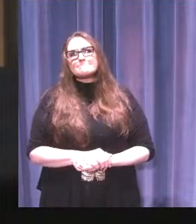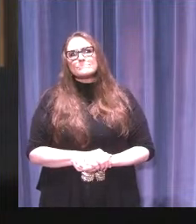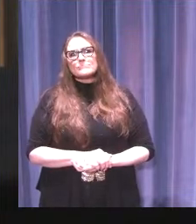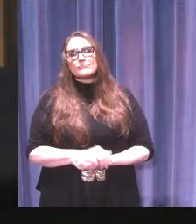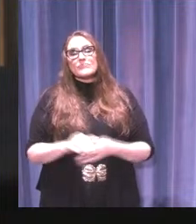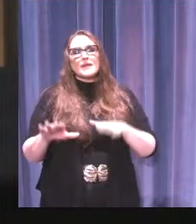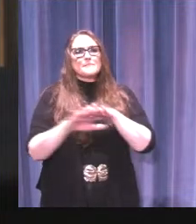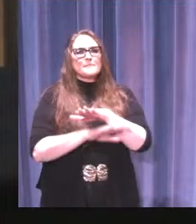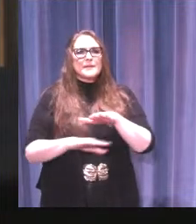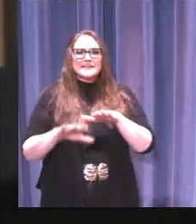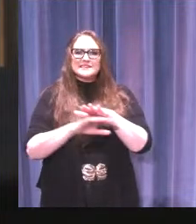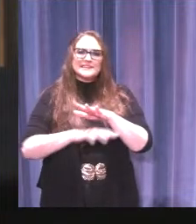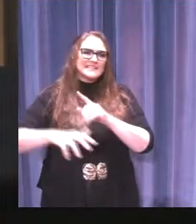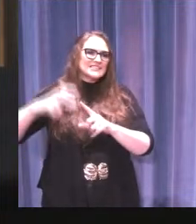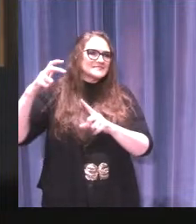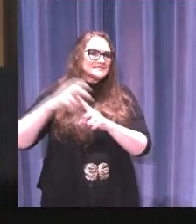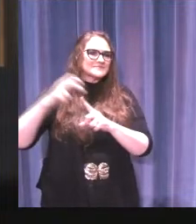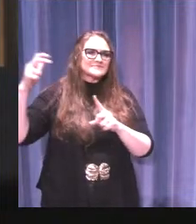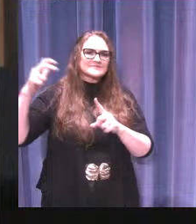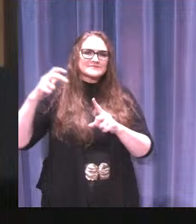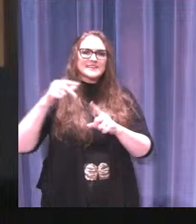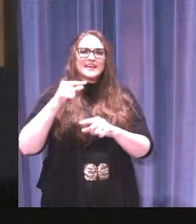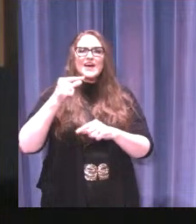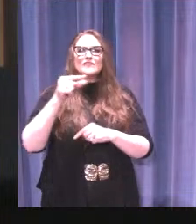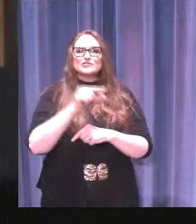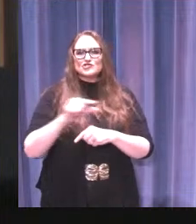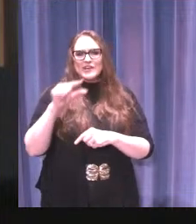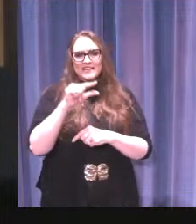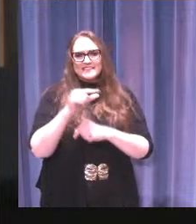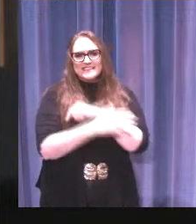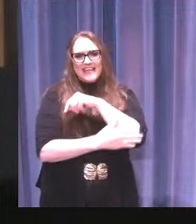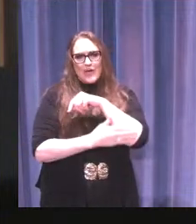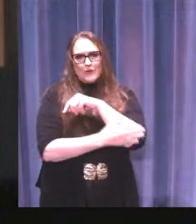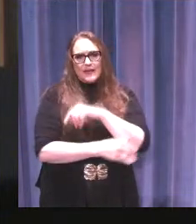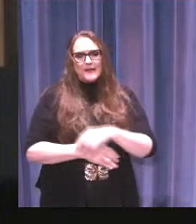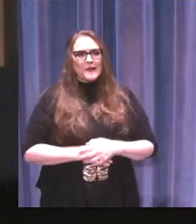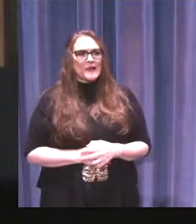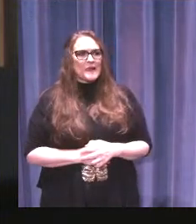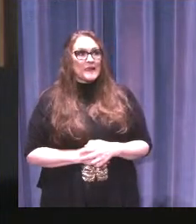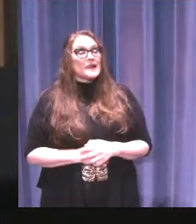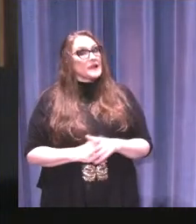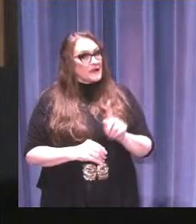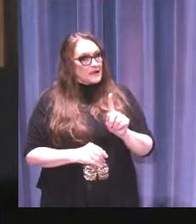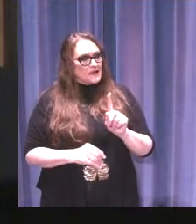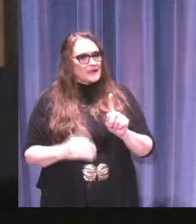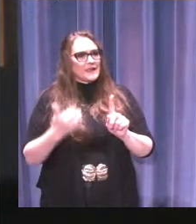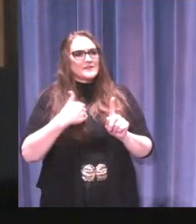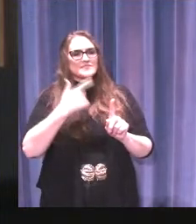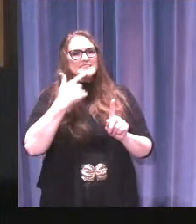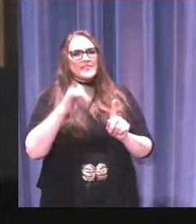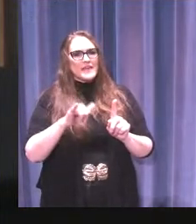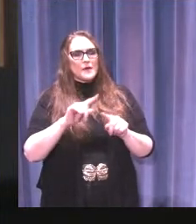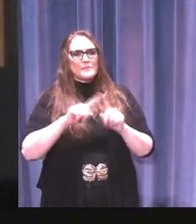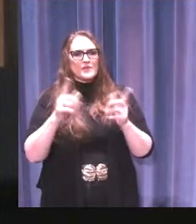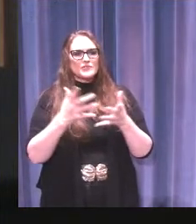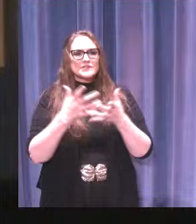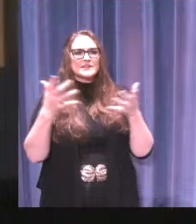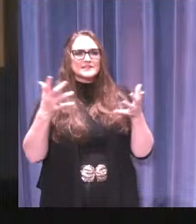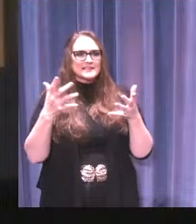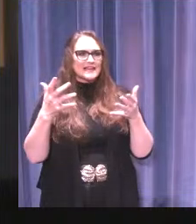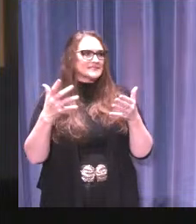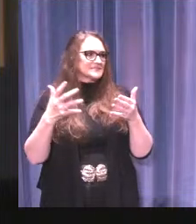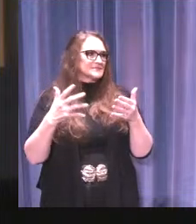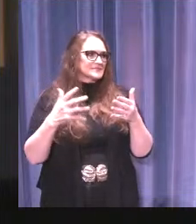basically the crown jewel of Genesee County. Having said that, there is much whitewater ahead for